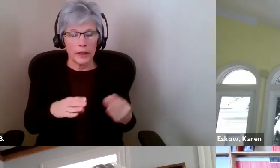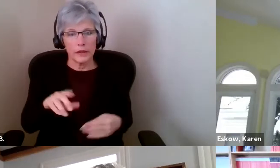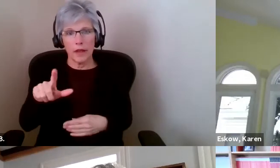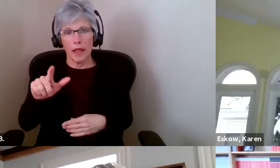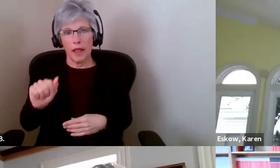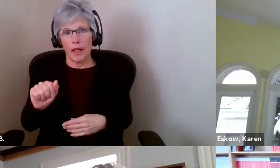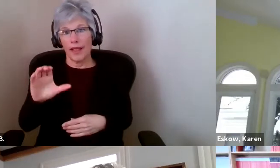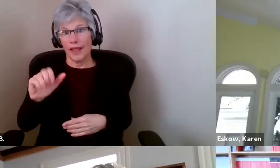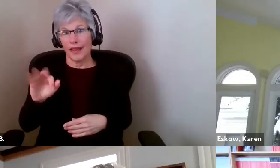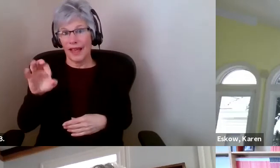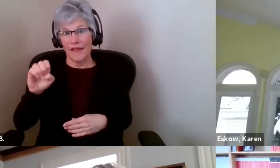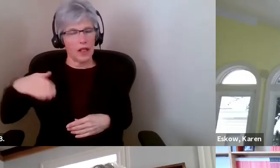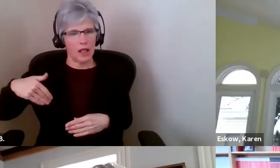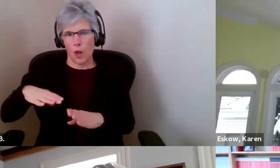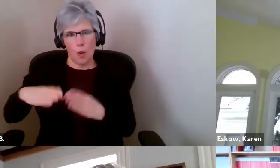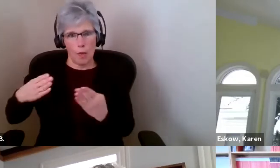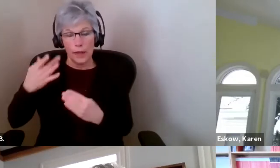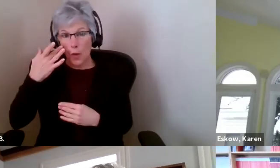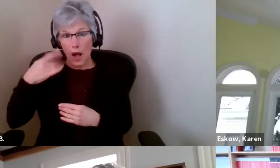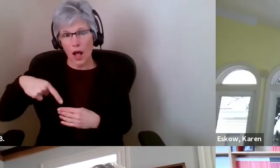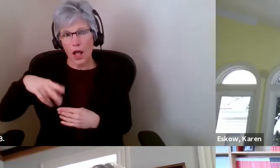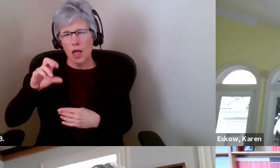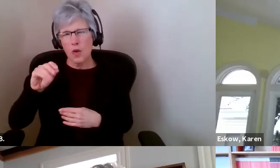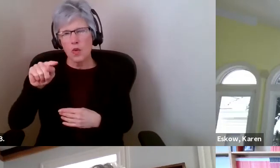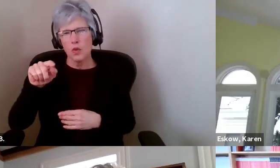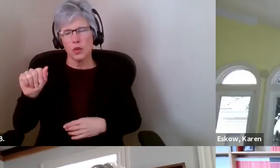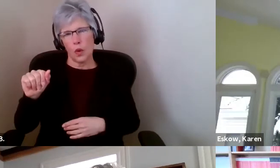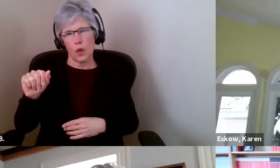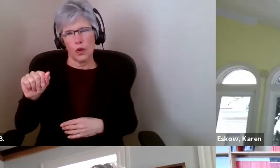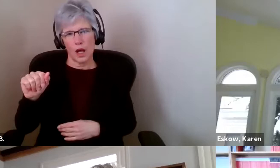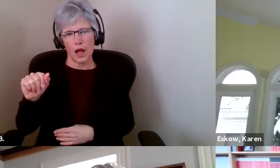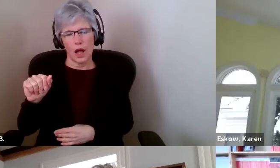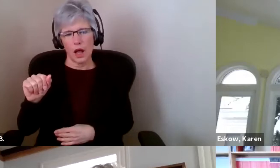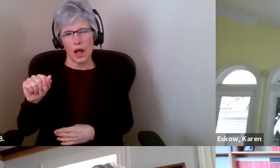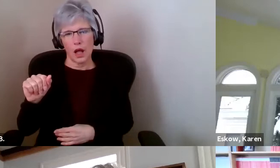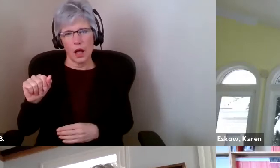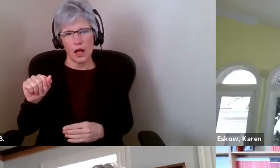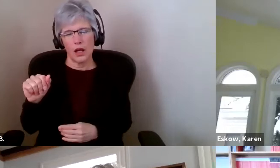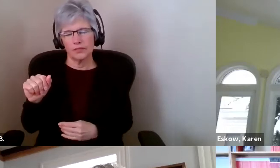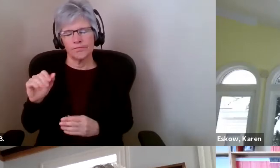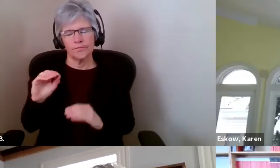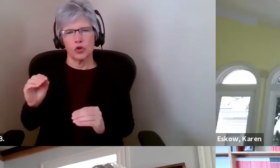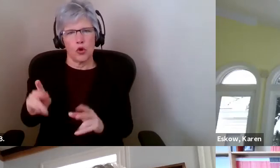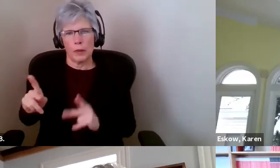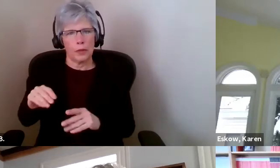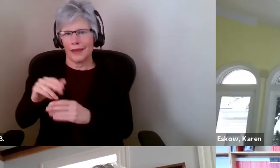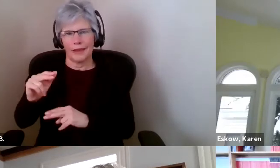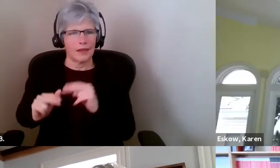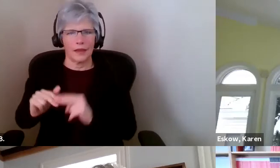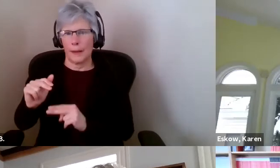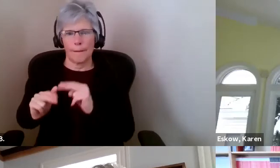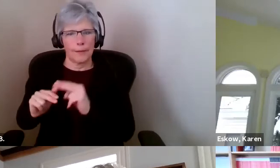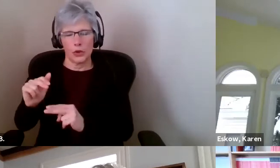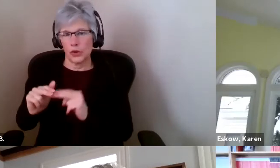not open right now because of the quota that you have to make, and no one is really in the building to allow them to make